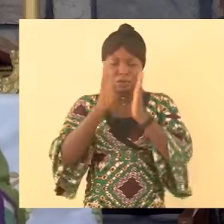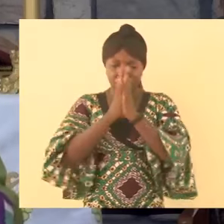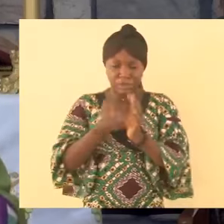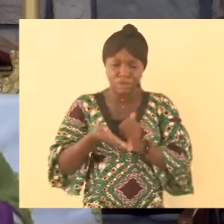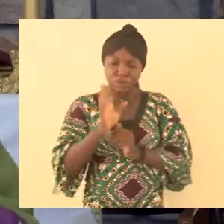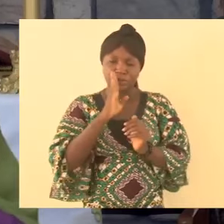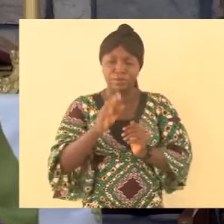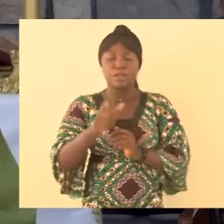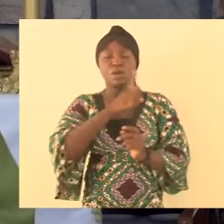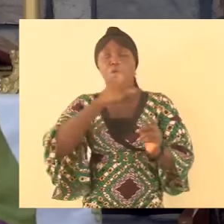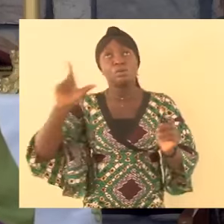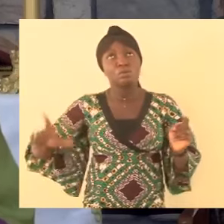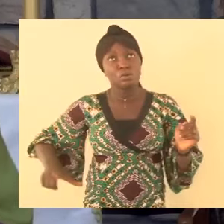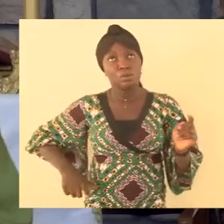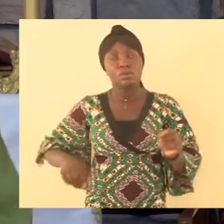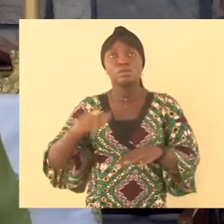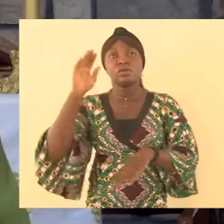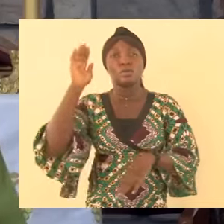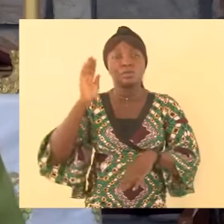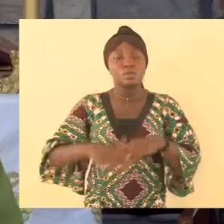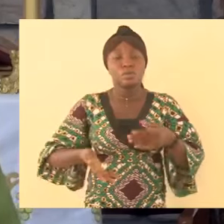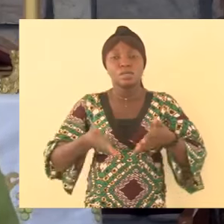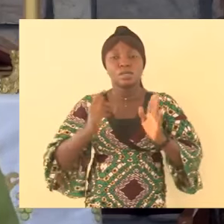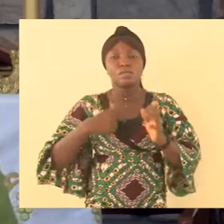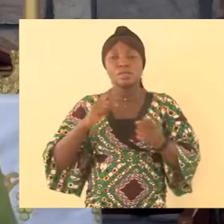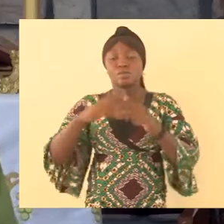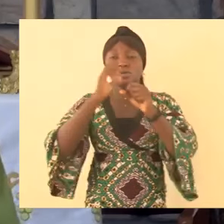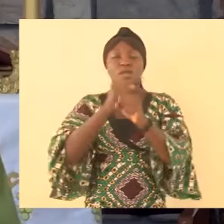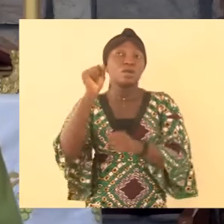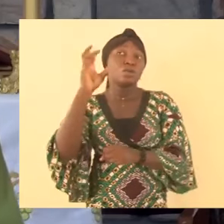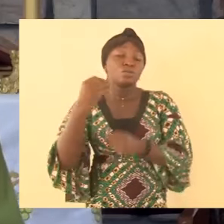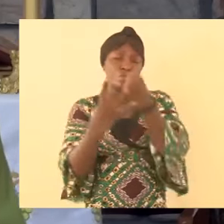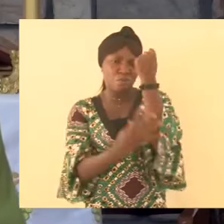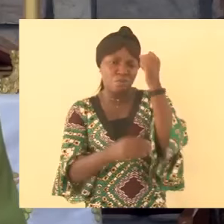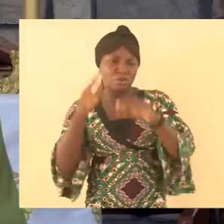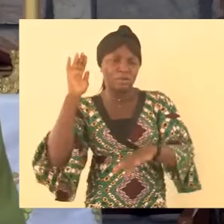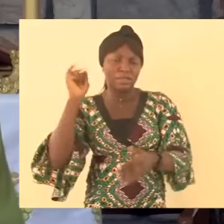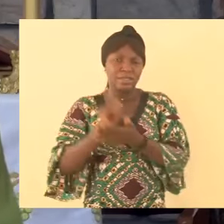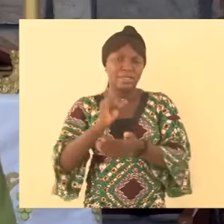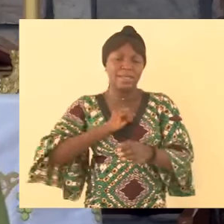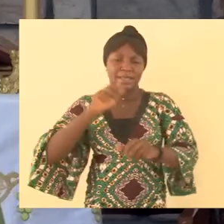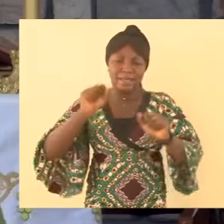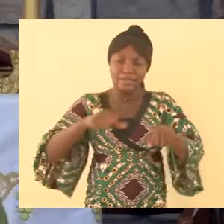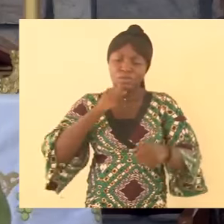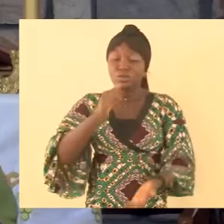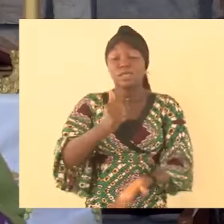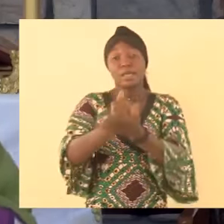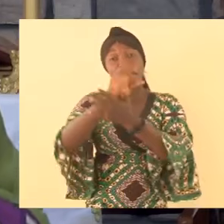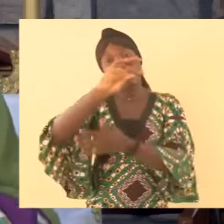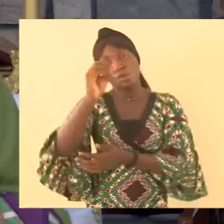And our prayer should be, Lord, don't allow me to get so poor that I cannot help